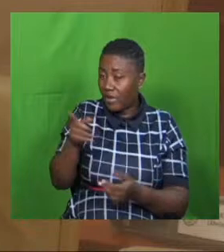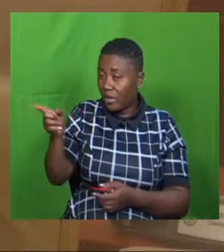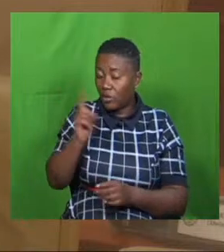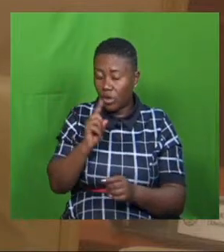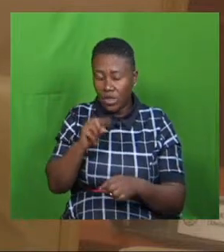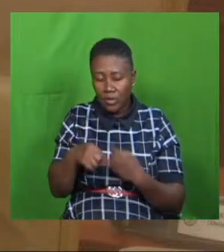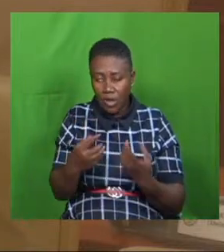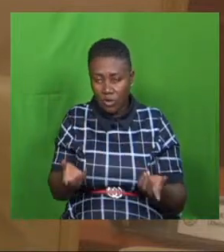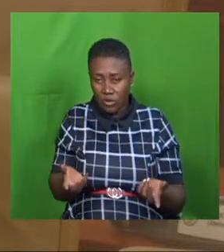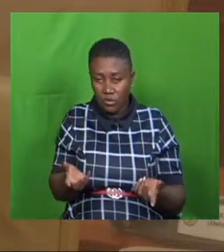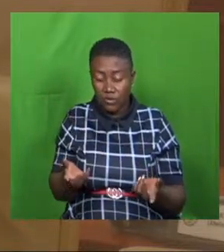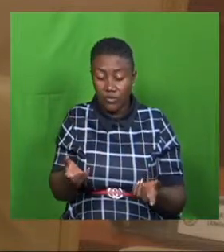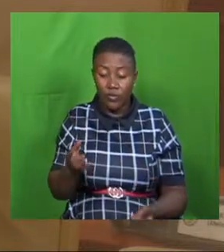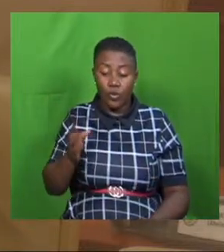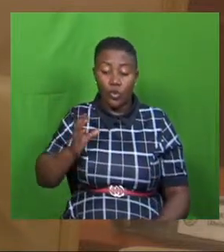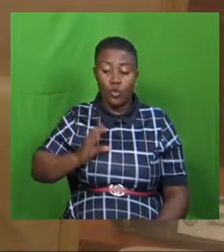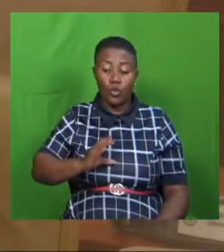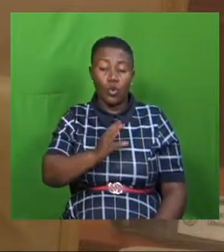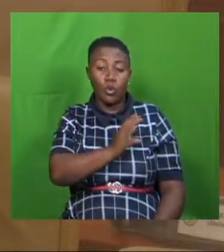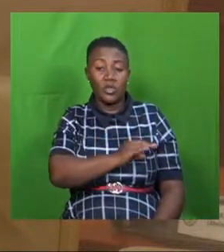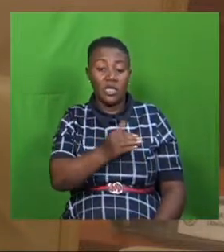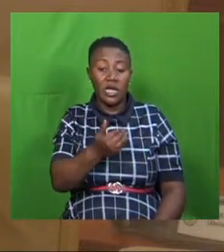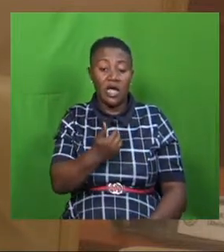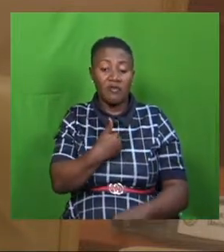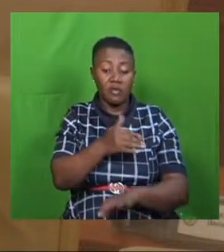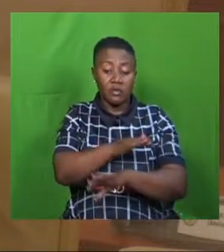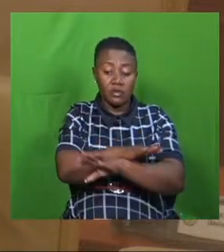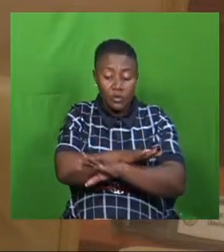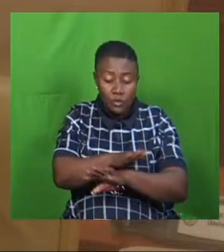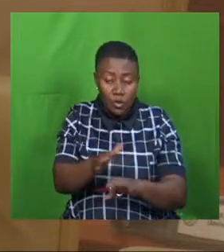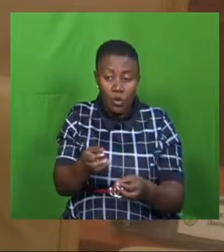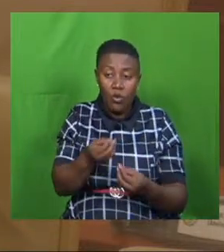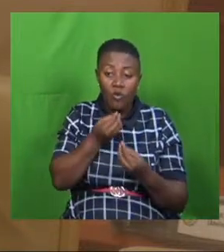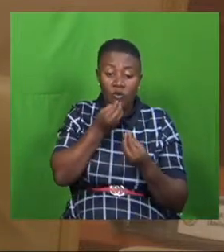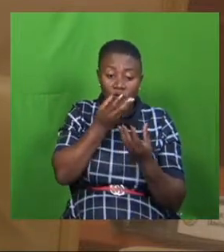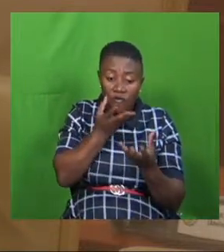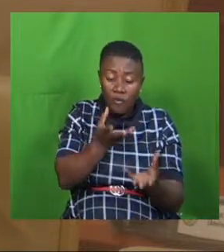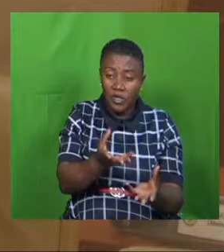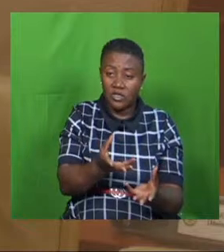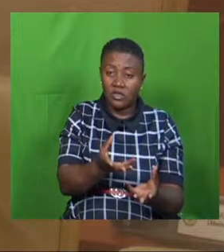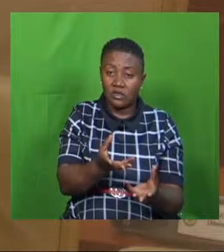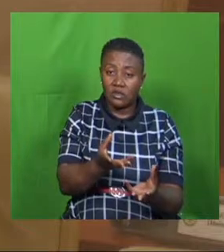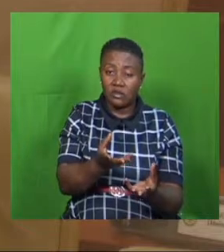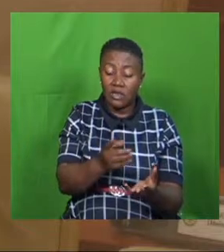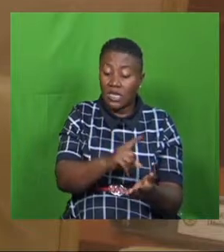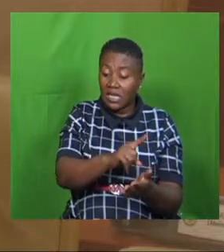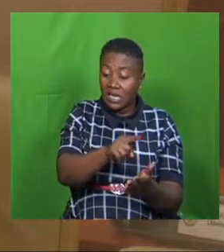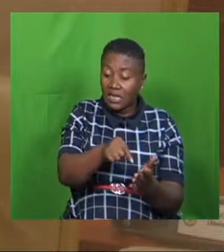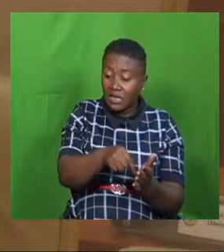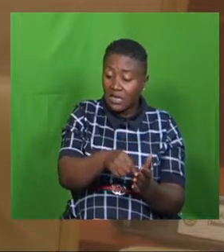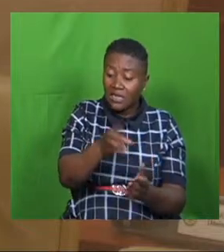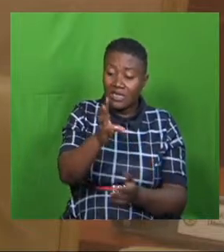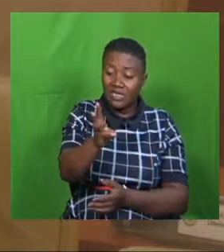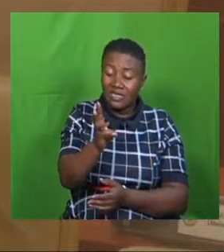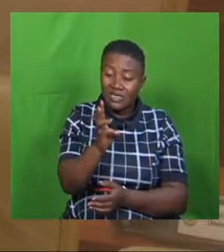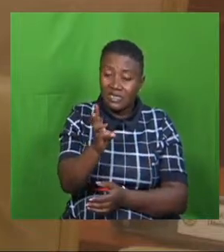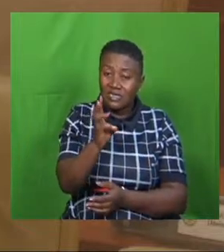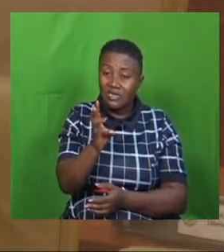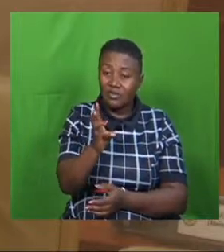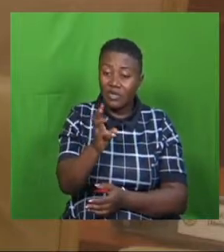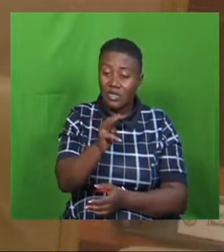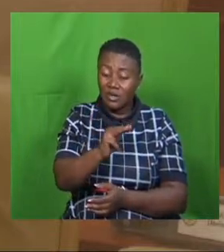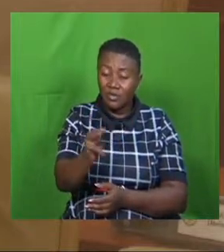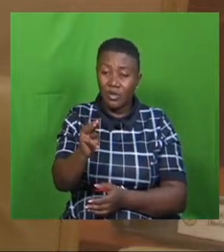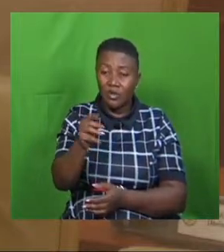the committee has no information to the effect that this 600 is for the contract that he